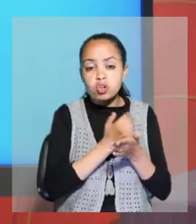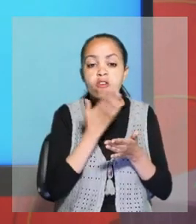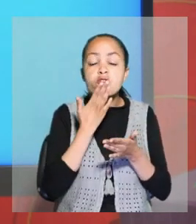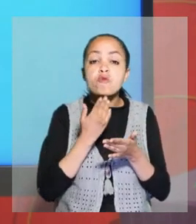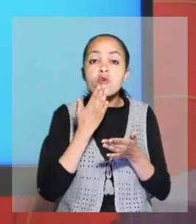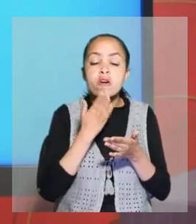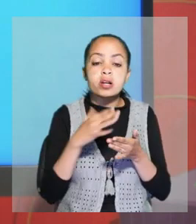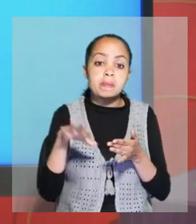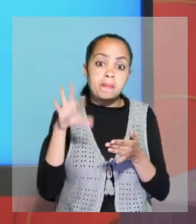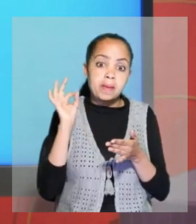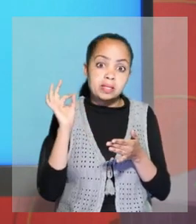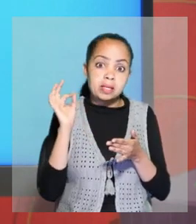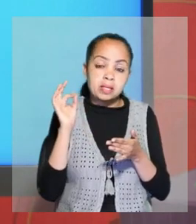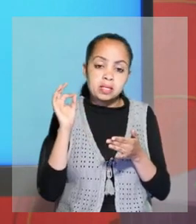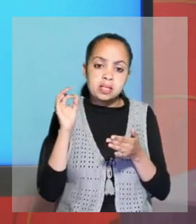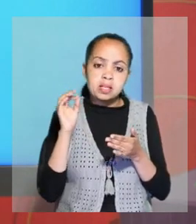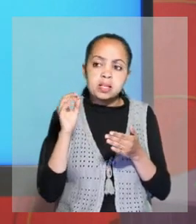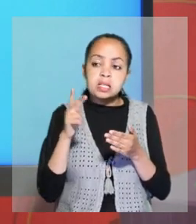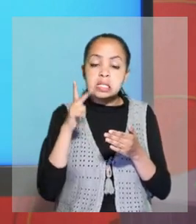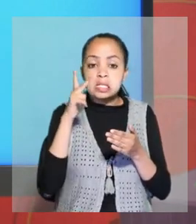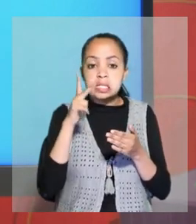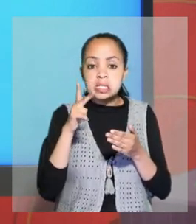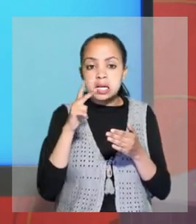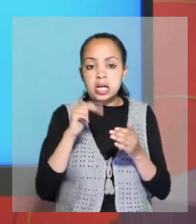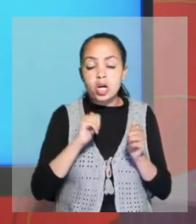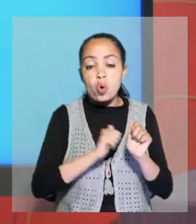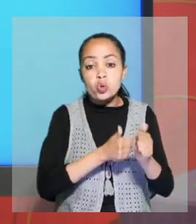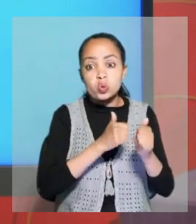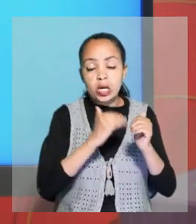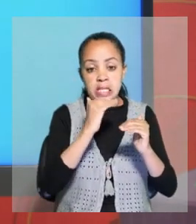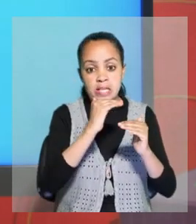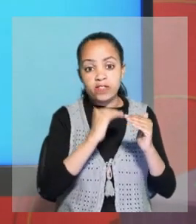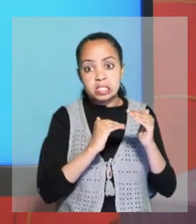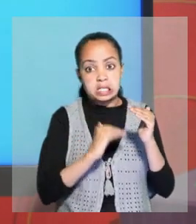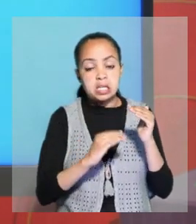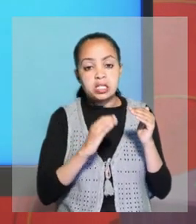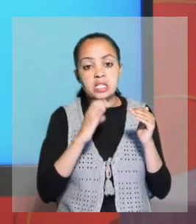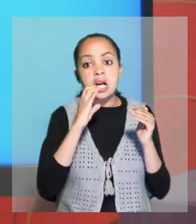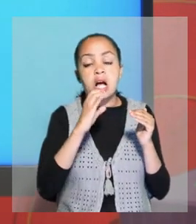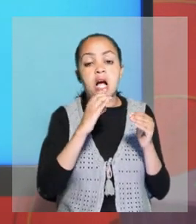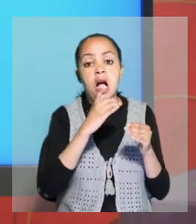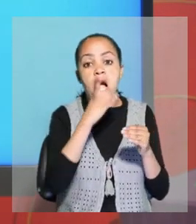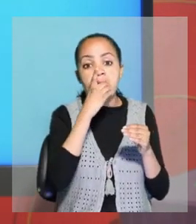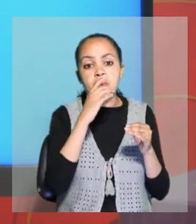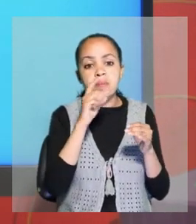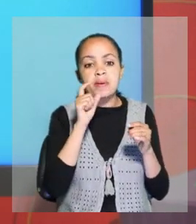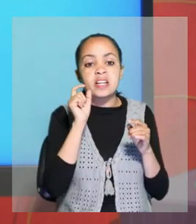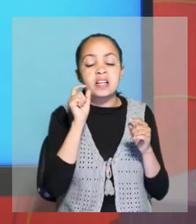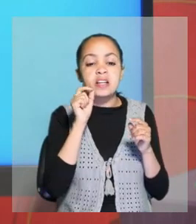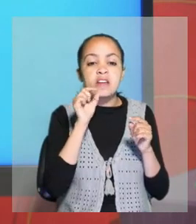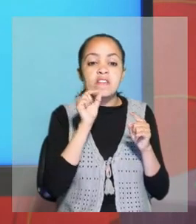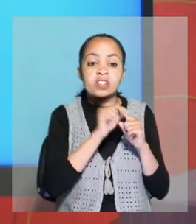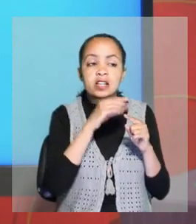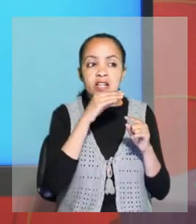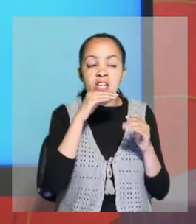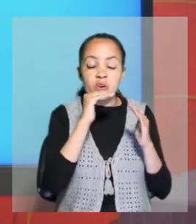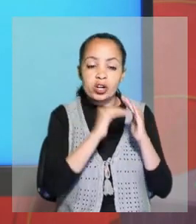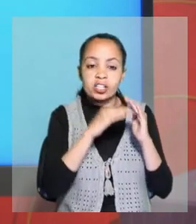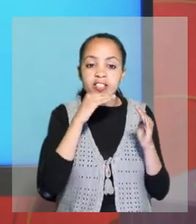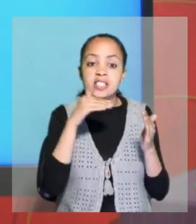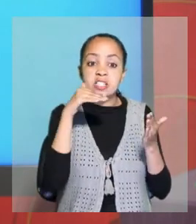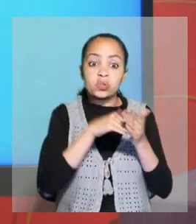is present, involving 3 consecutive stages: carbon fixation, reduction in the regeneration